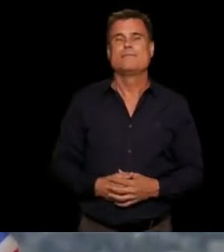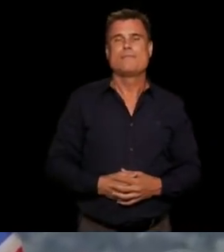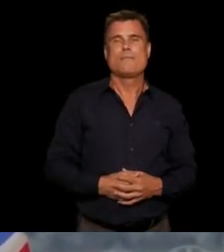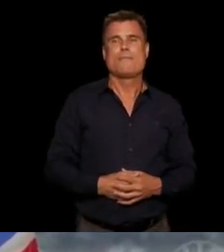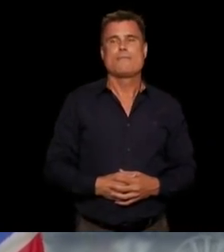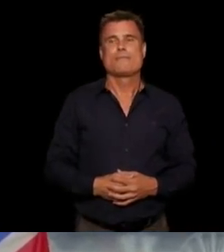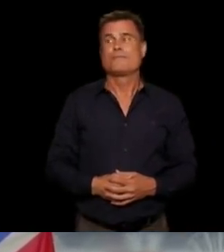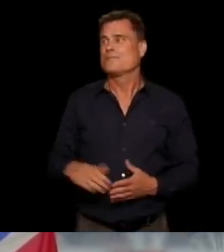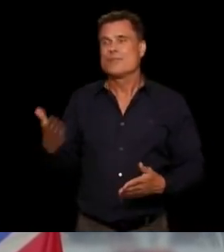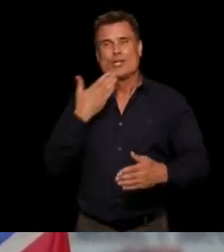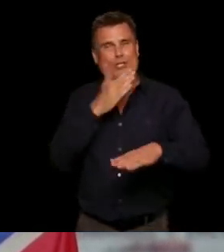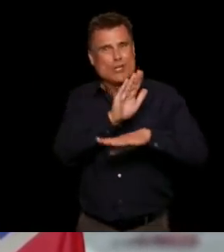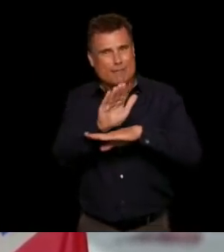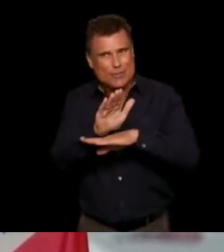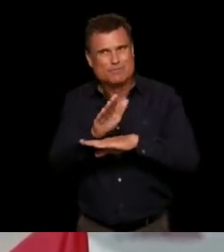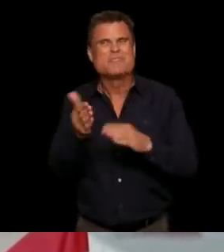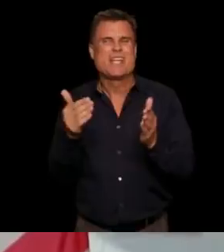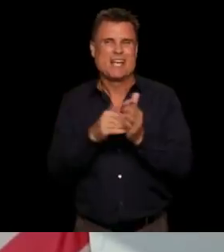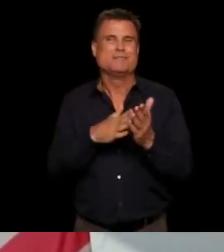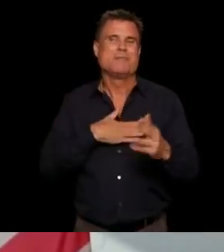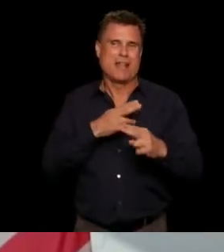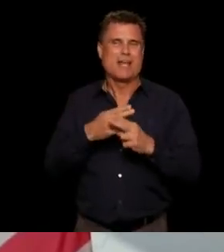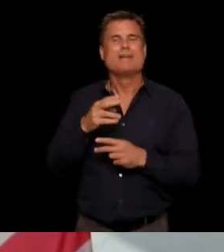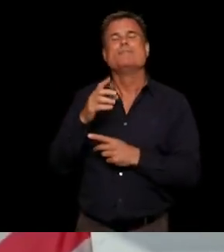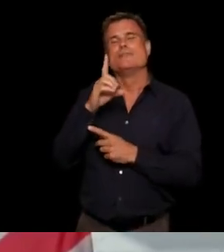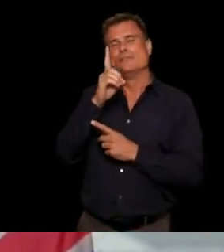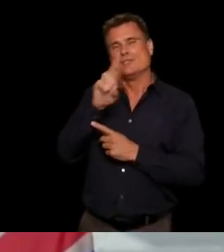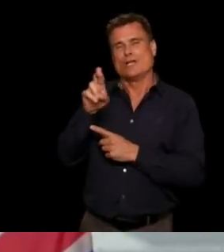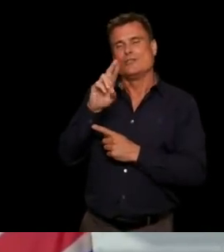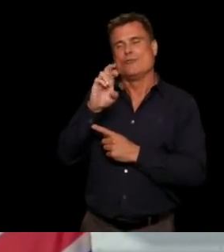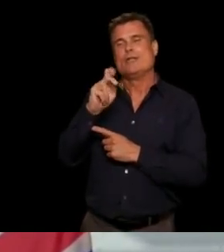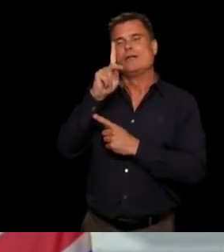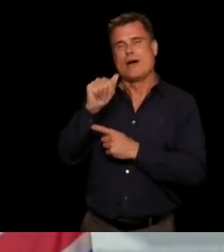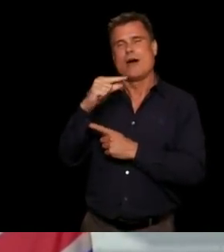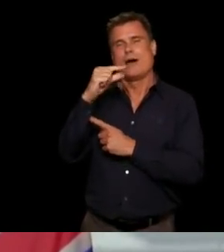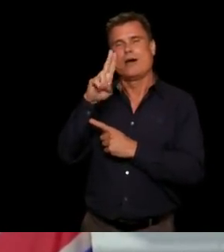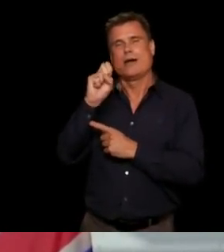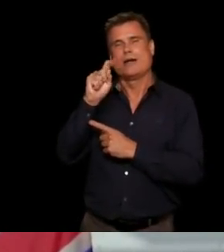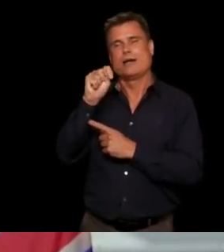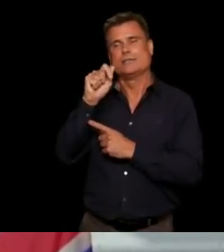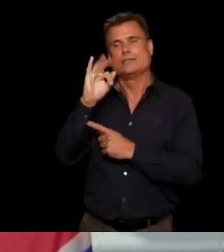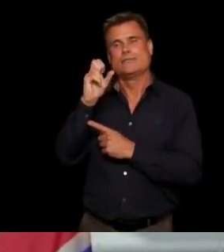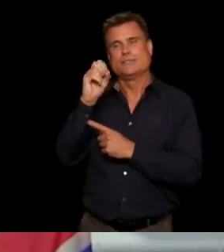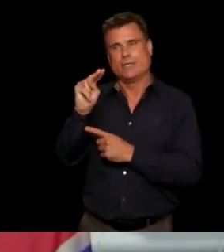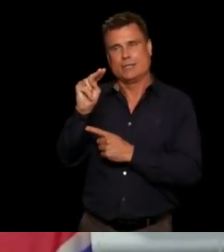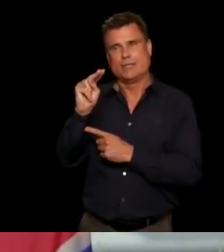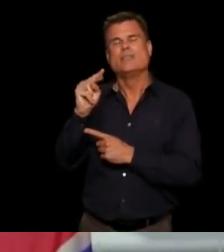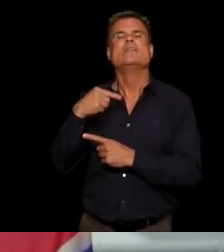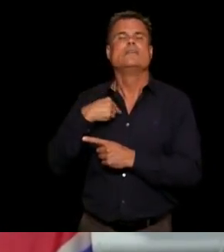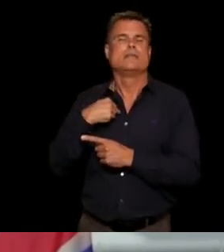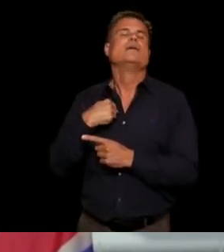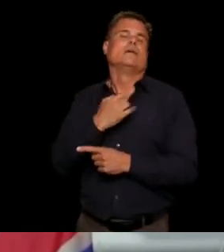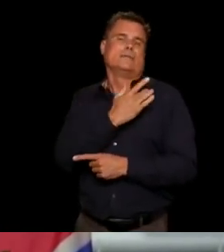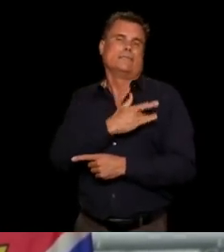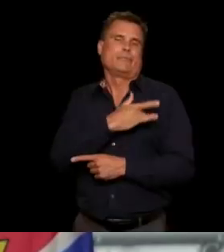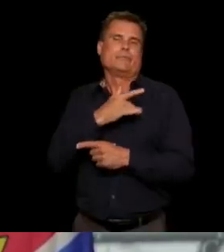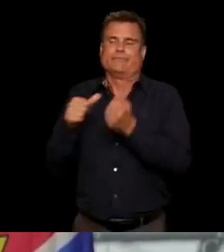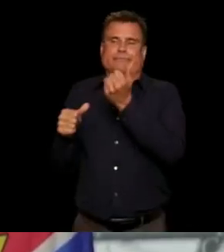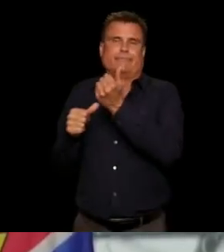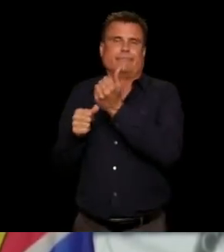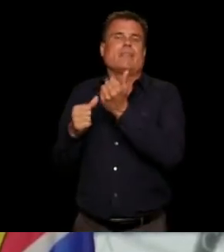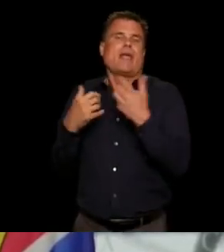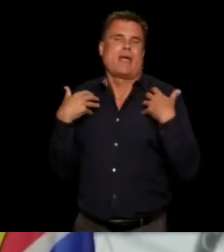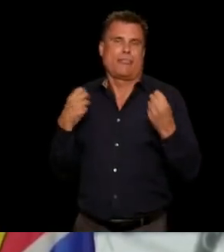Good afternoon, everybody. Again, I'm Réka Gustafson, Deputy Provincial Health Officer, and I'm going to give the public health briefing today. And thank